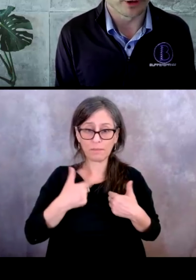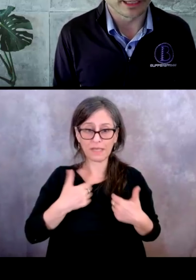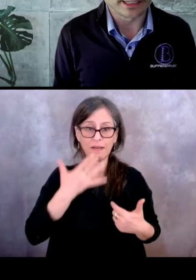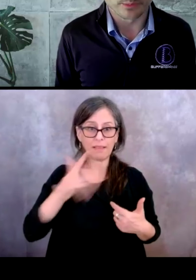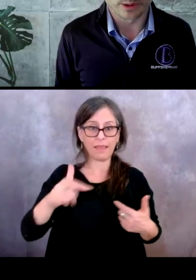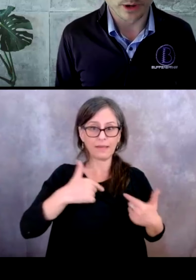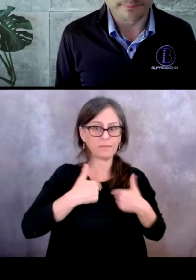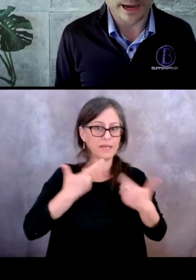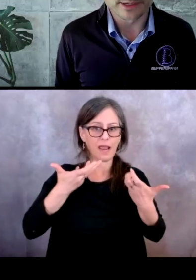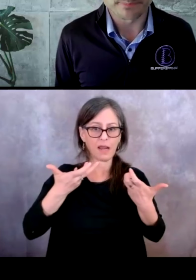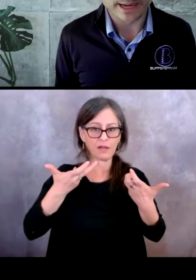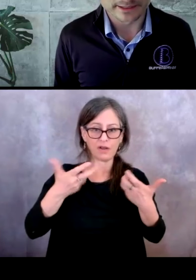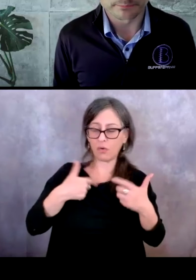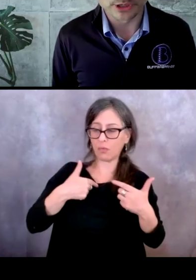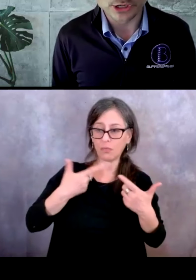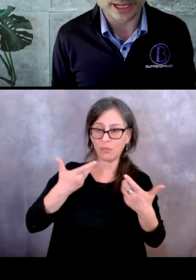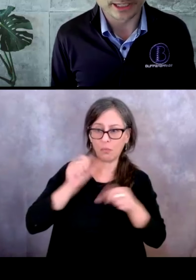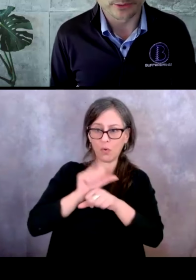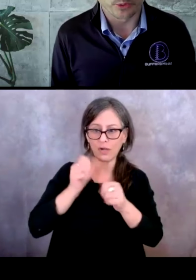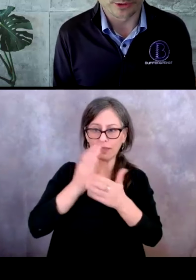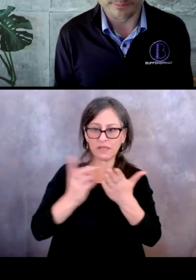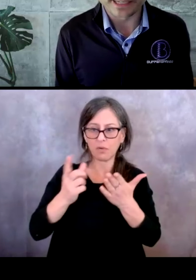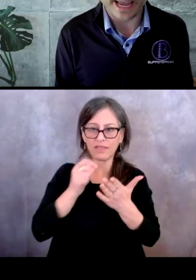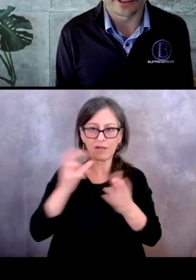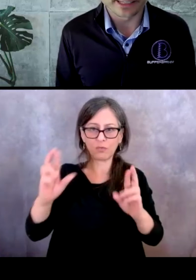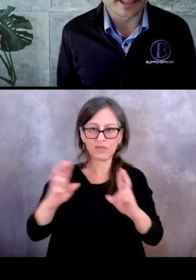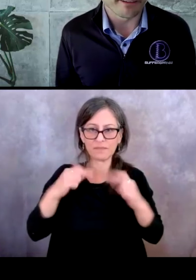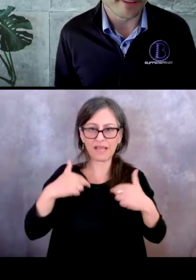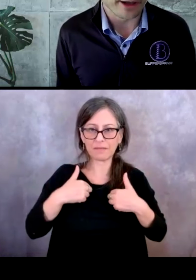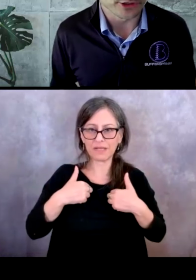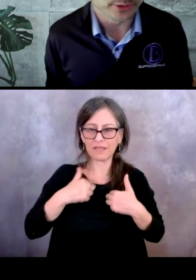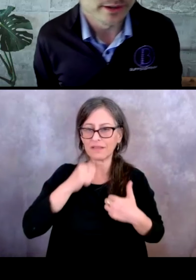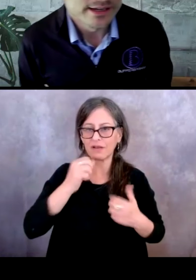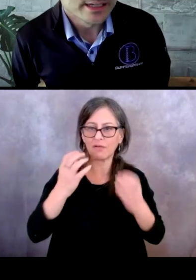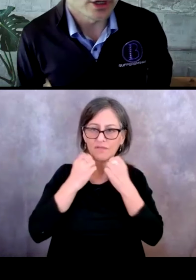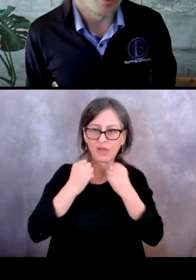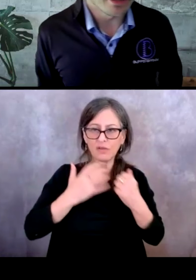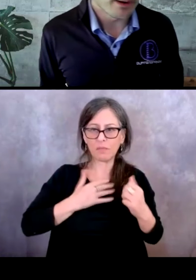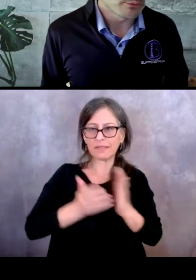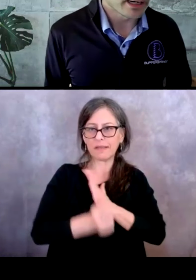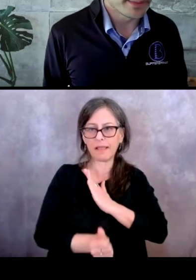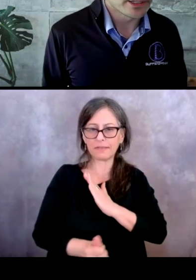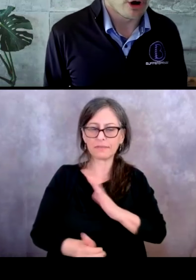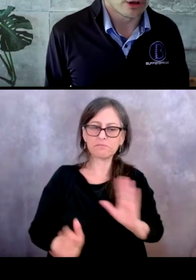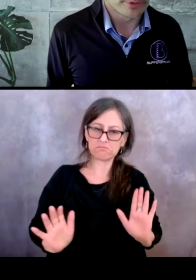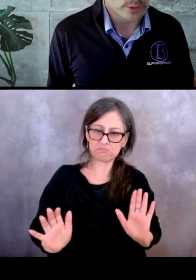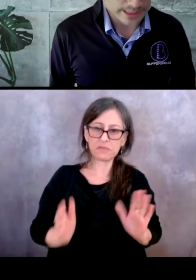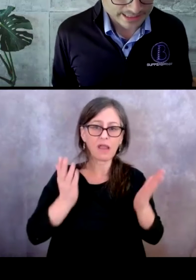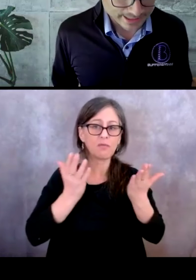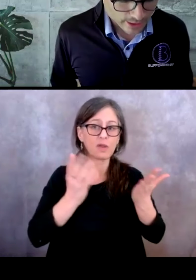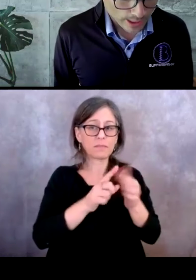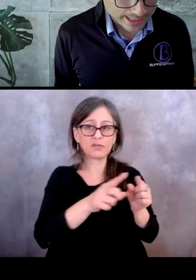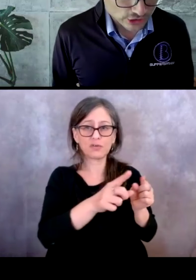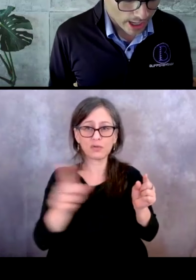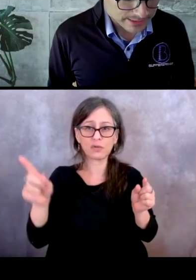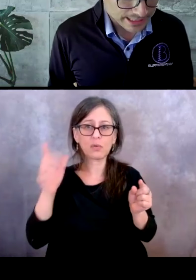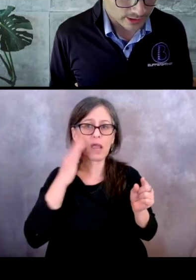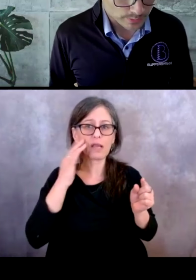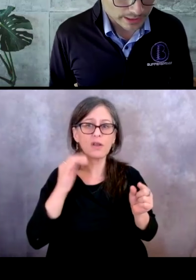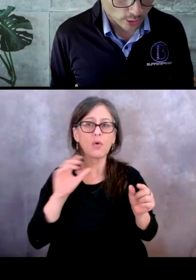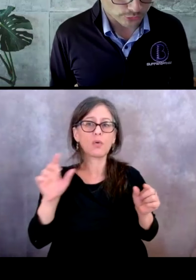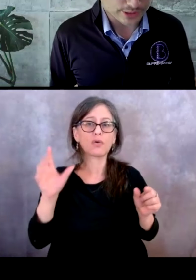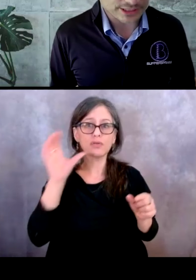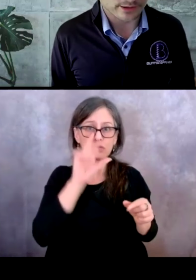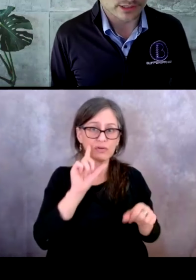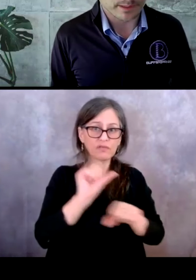am not working somewhere where I'm not respected, appreciated, or that my talent is not valued. So what I would recommend to all of you is, I know as job